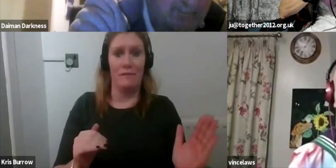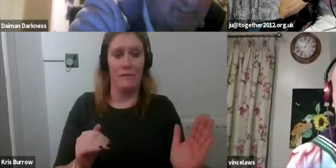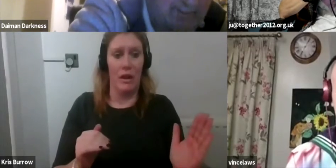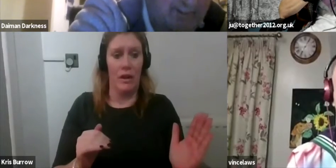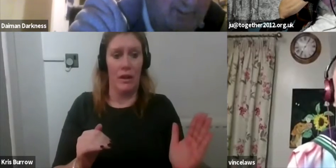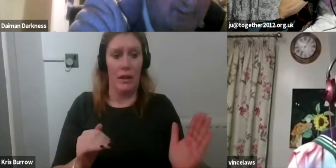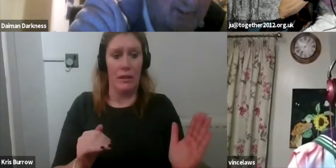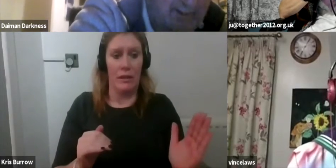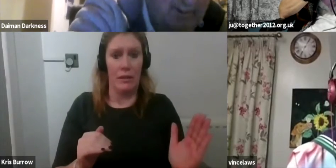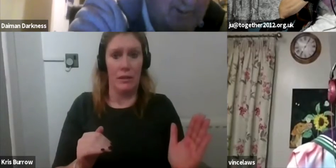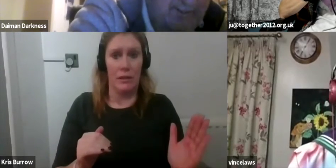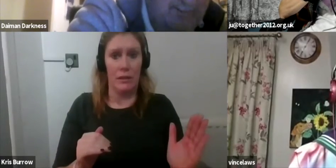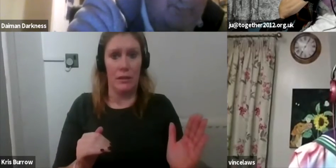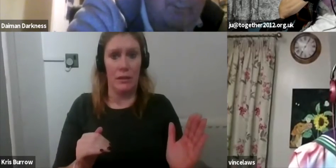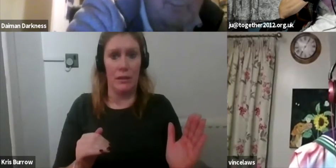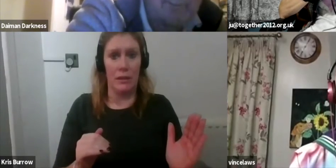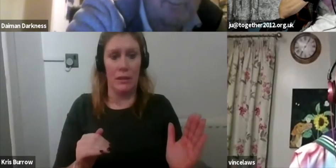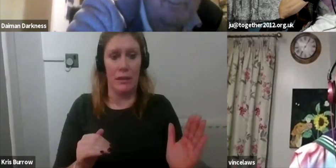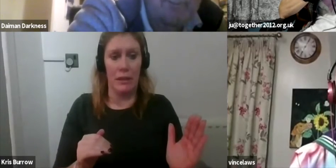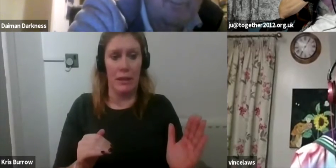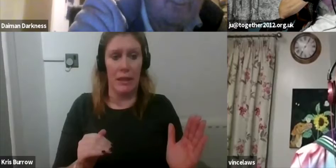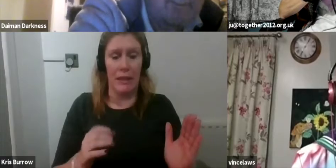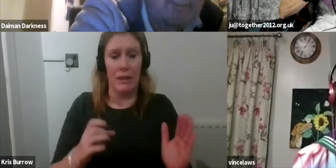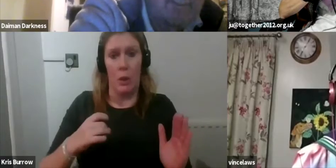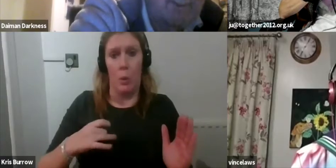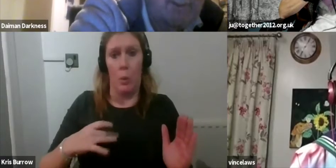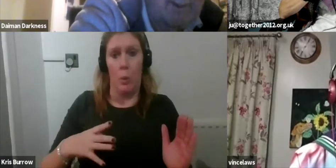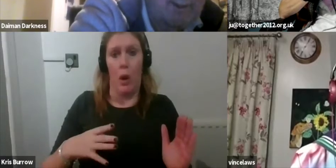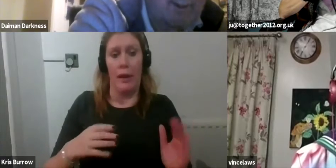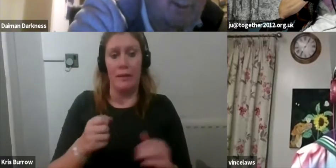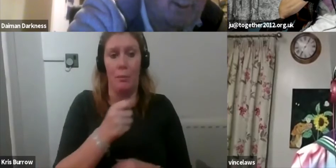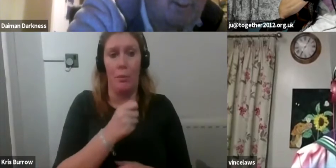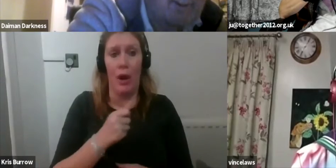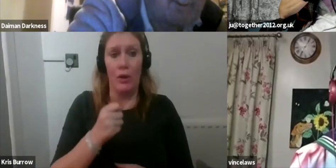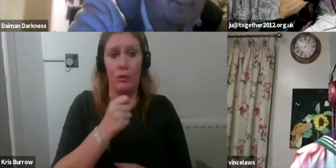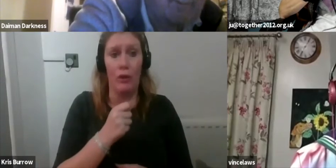a white microphone thing, and it may not come